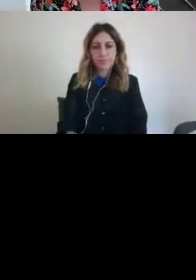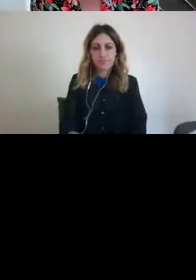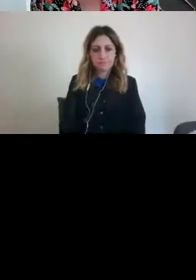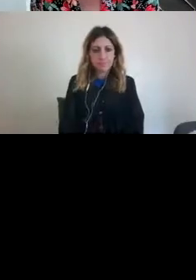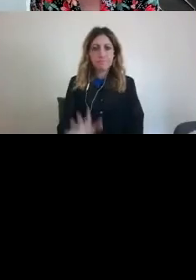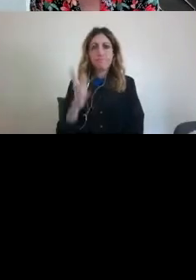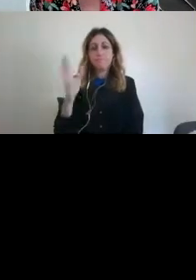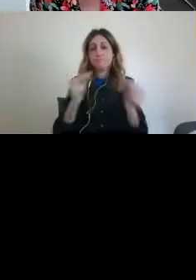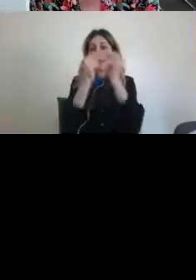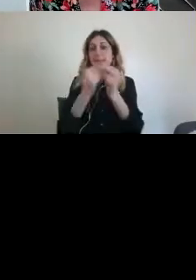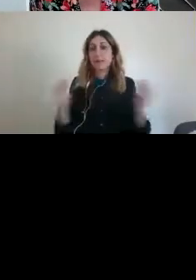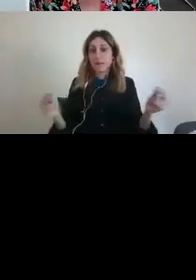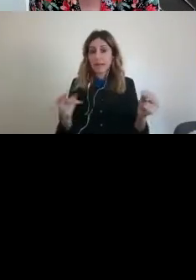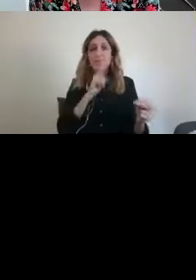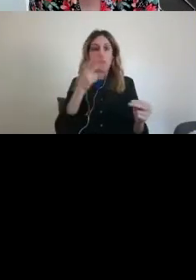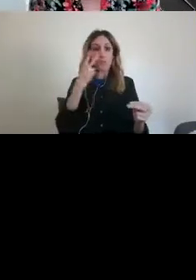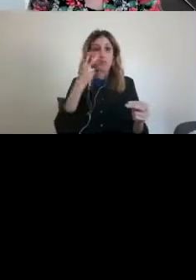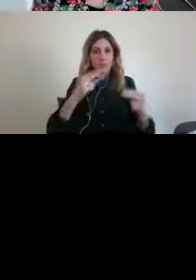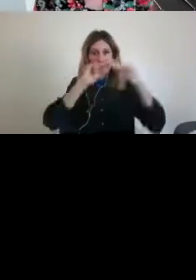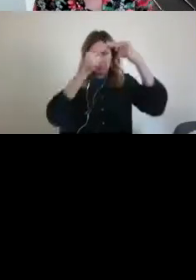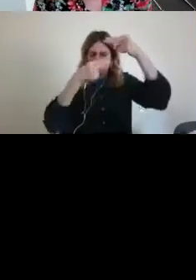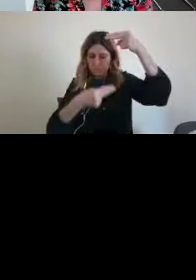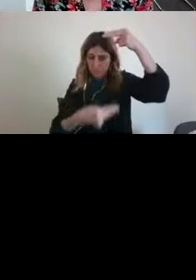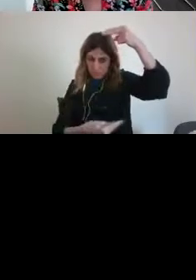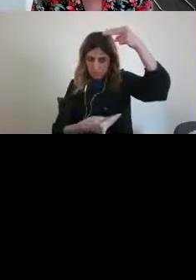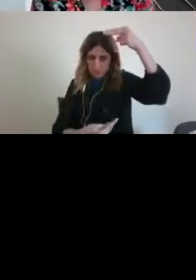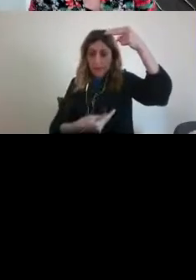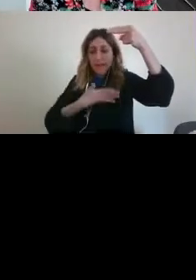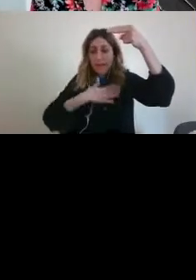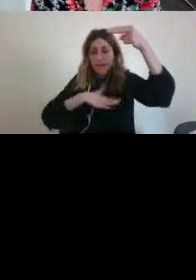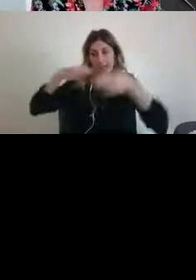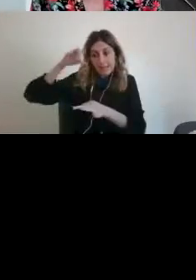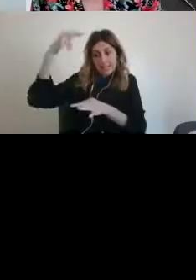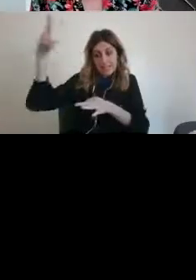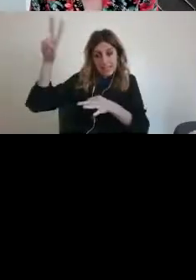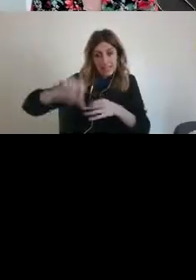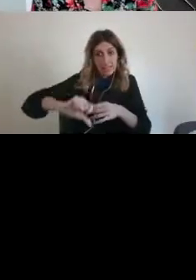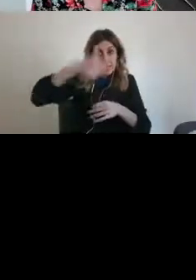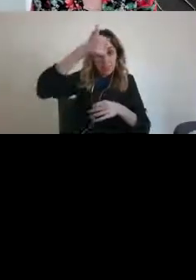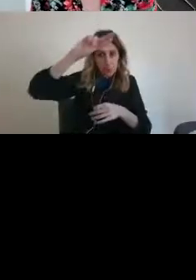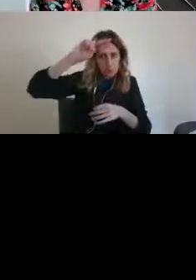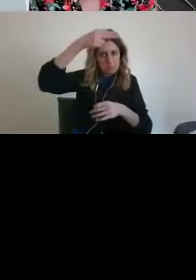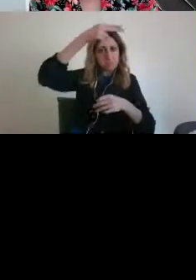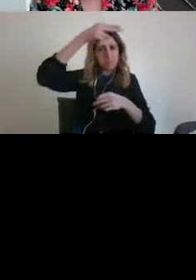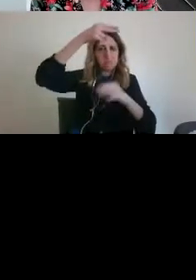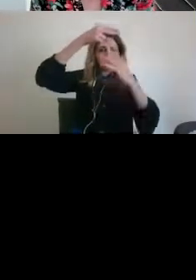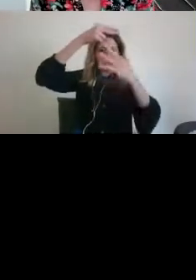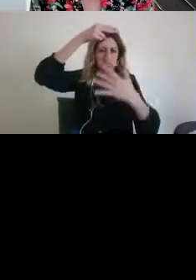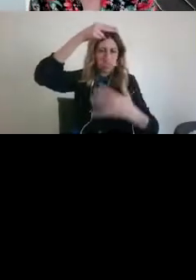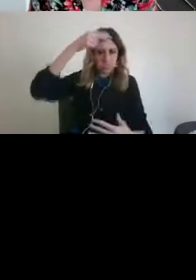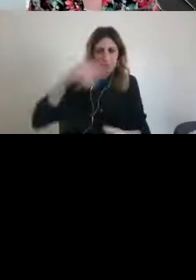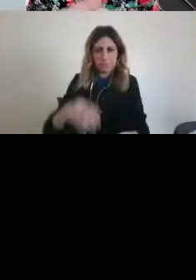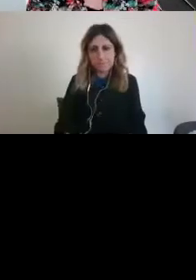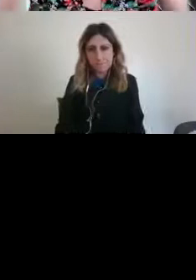results like this. So schema is a really important aspect of getting an SEO shape, and it's